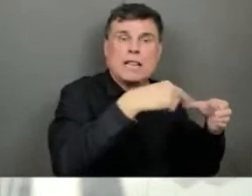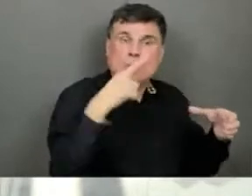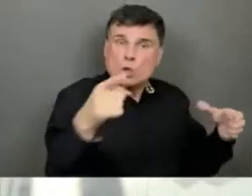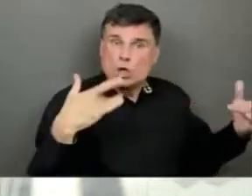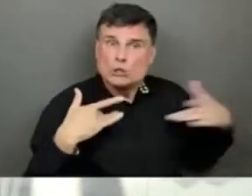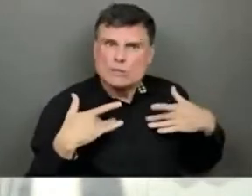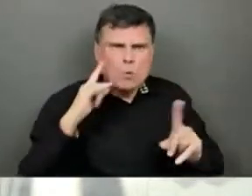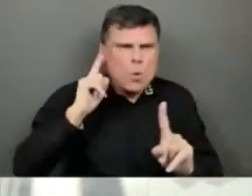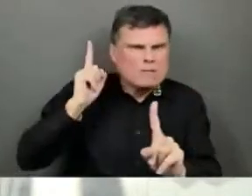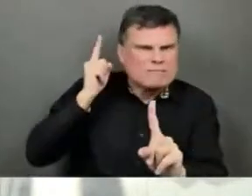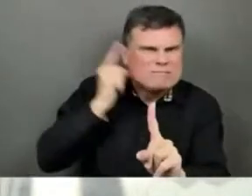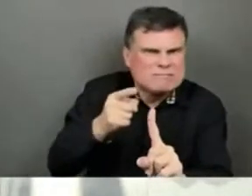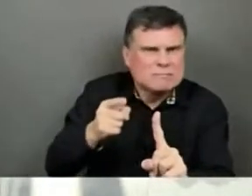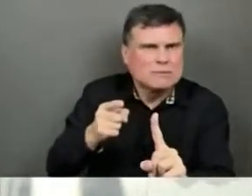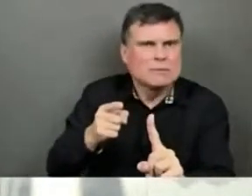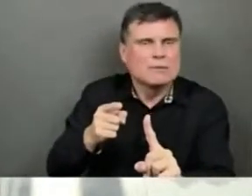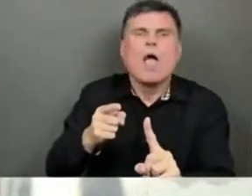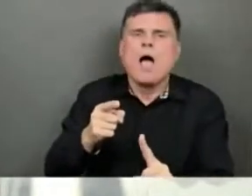a look at it.